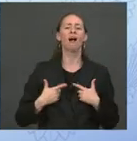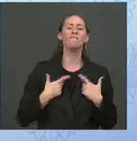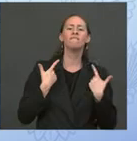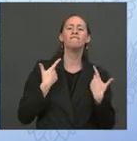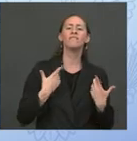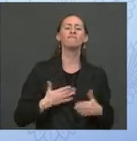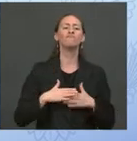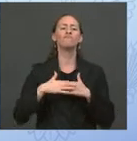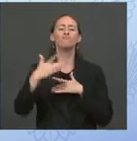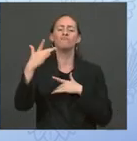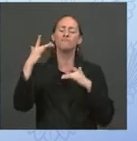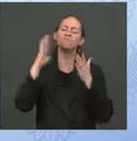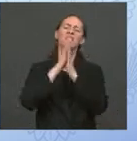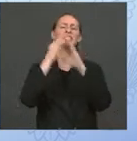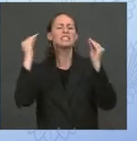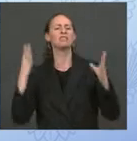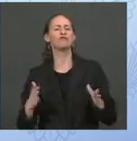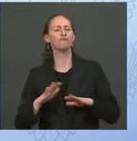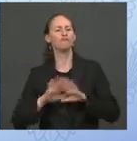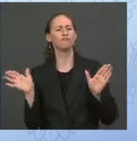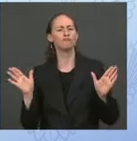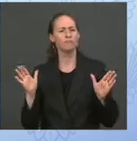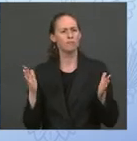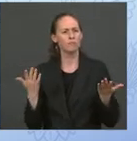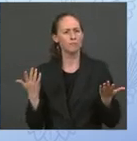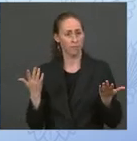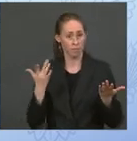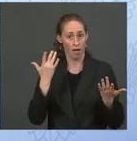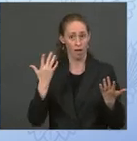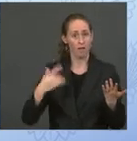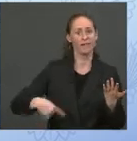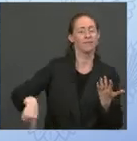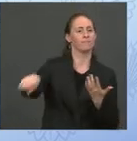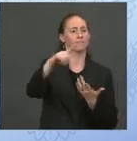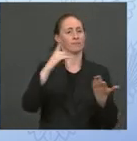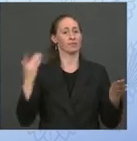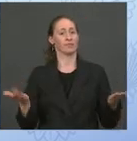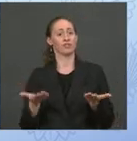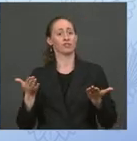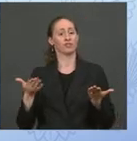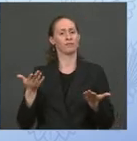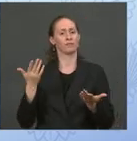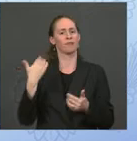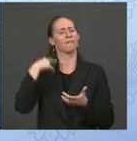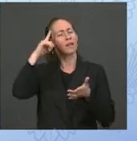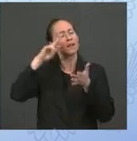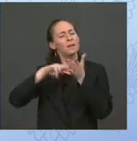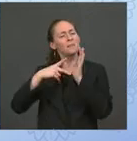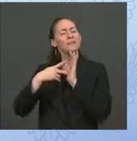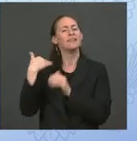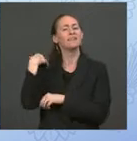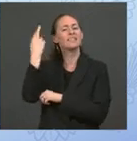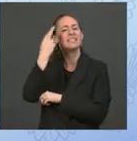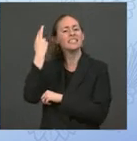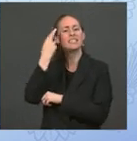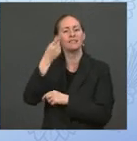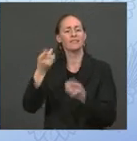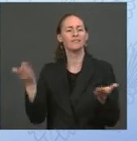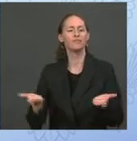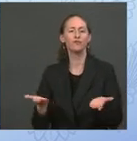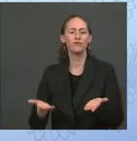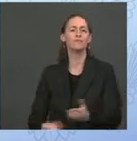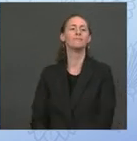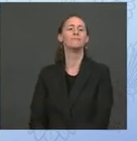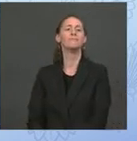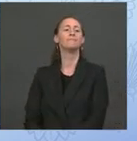teaching? Everyone here today is here for a reason. Maybe it was a teacher who